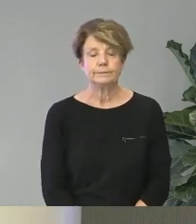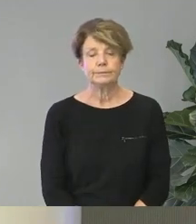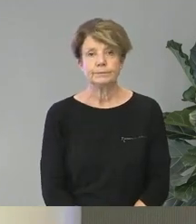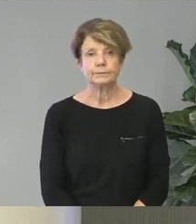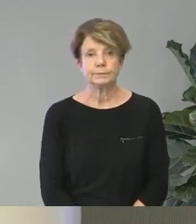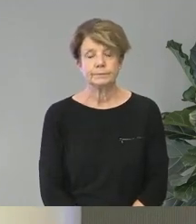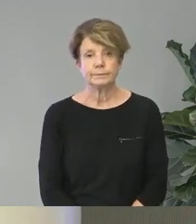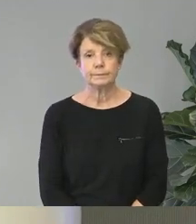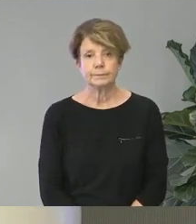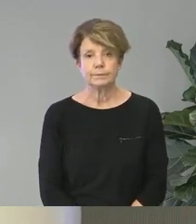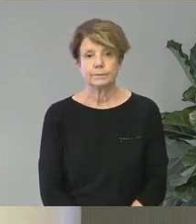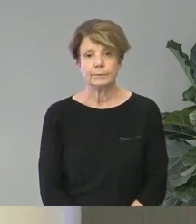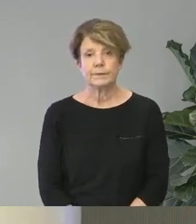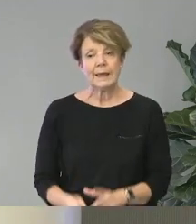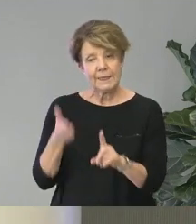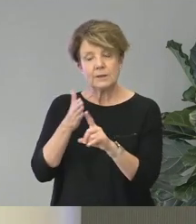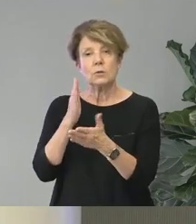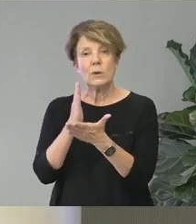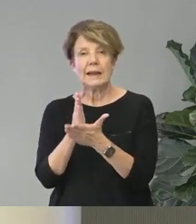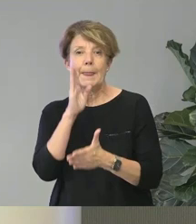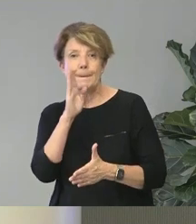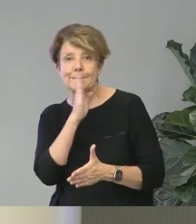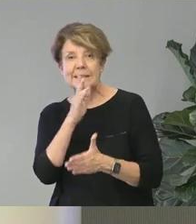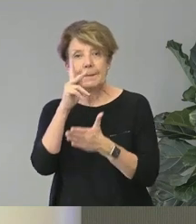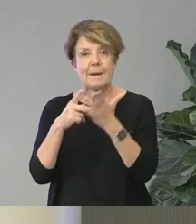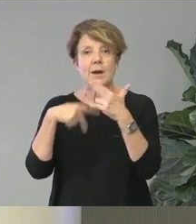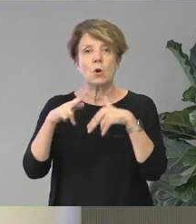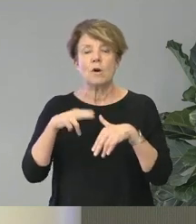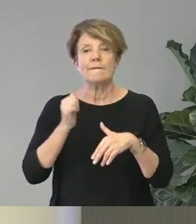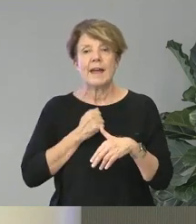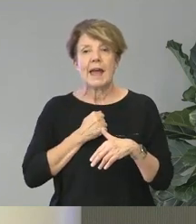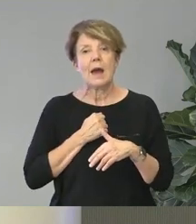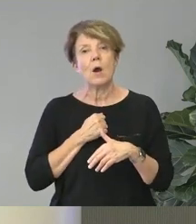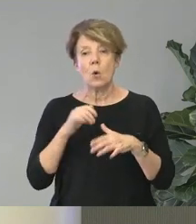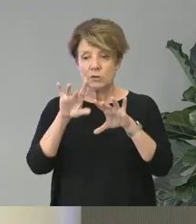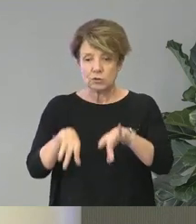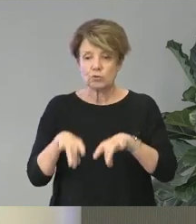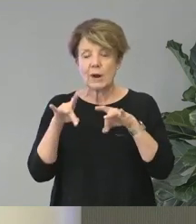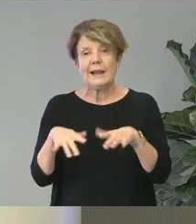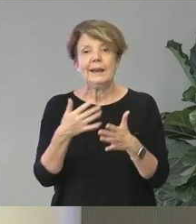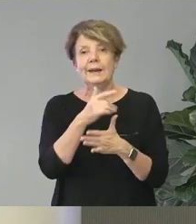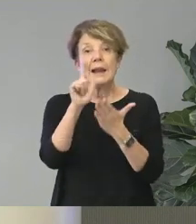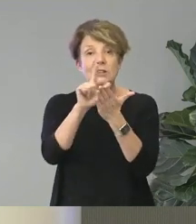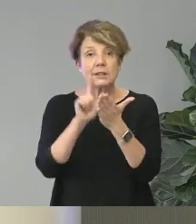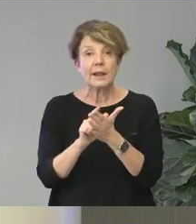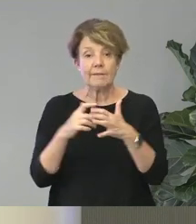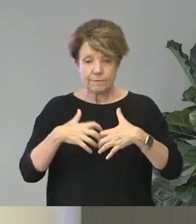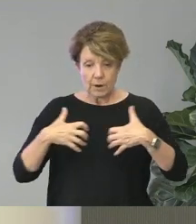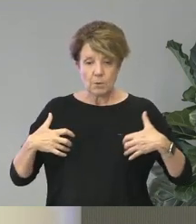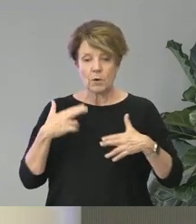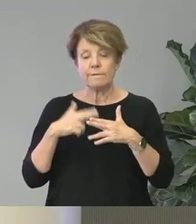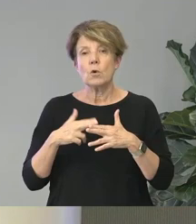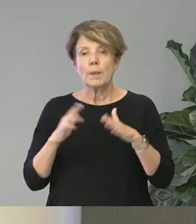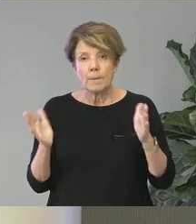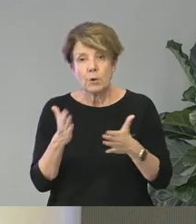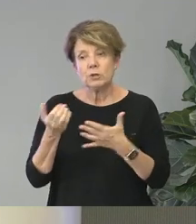This is the central missing piece of our domestic legislative framework for the promotion and protection of human